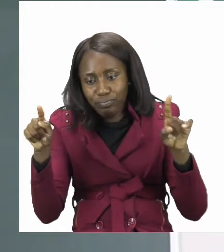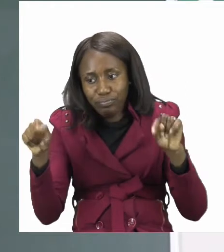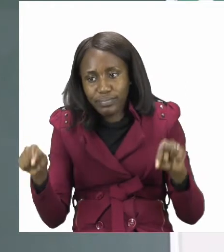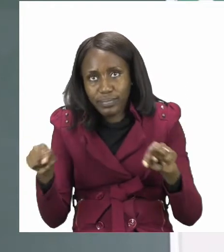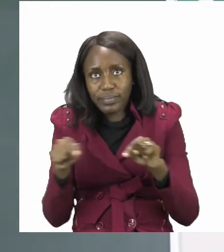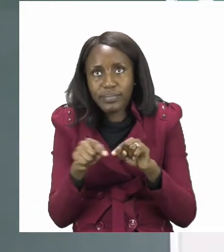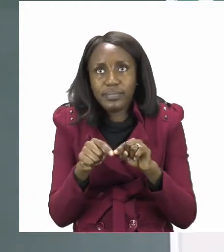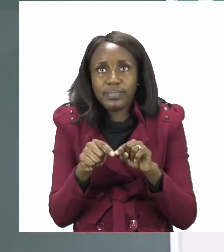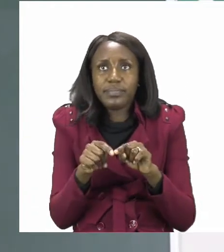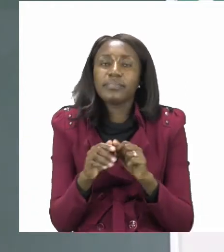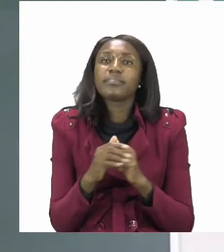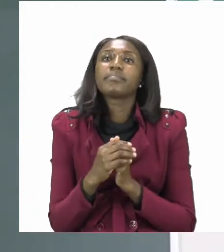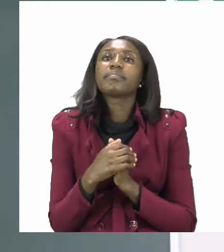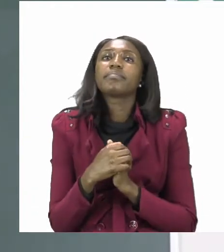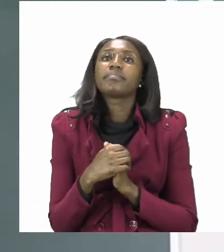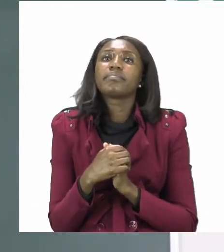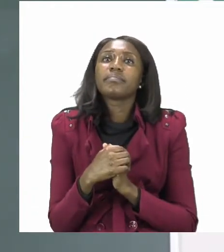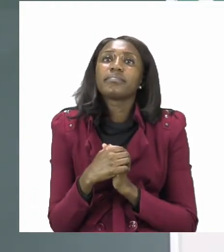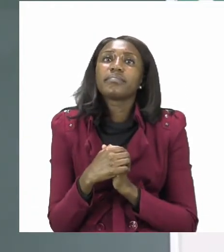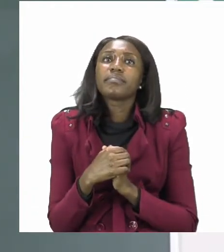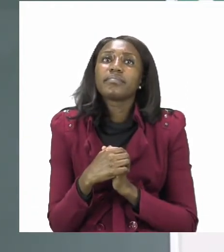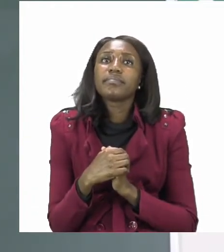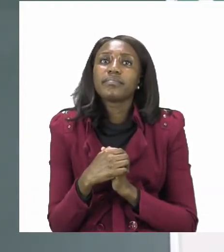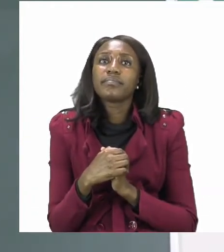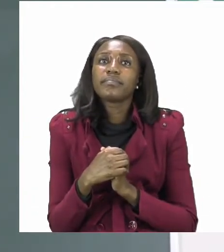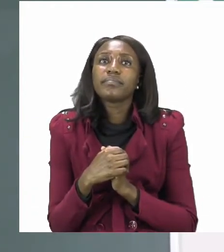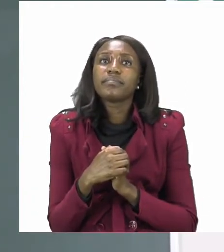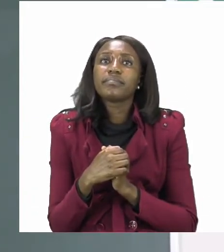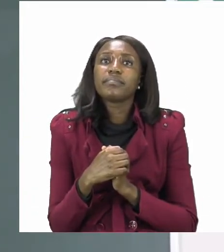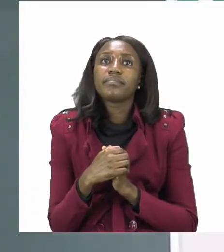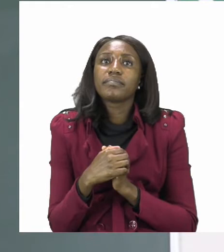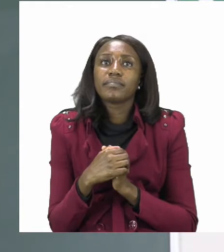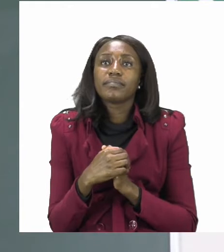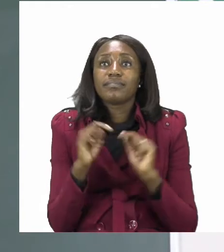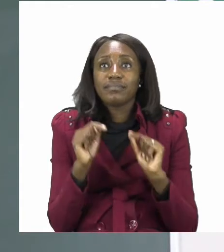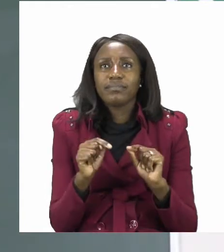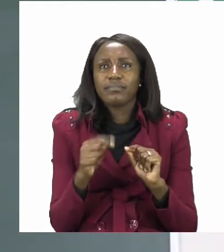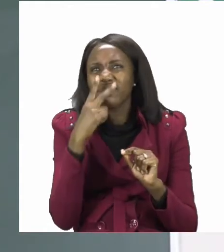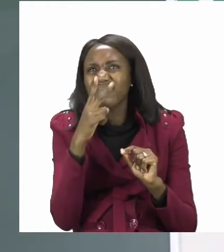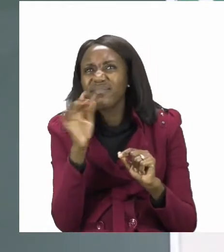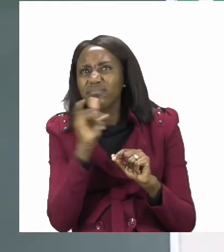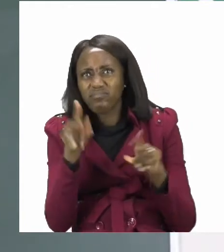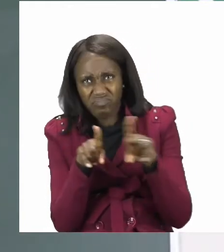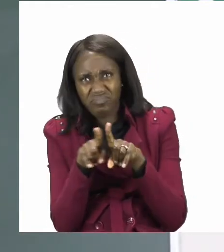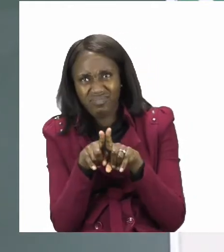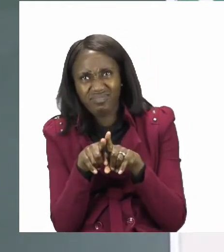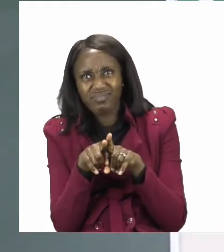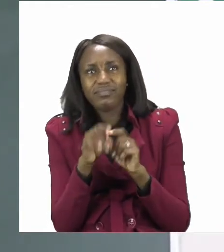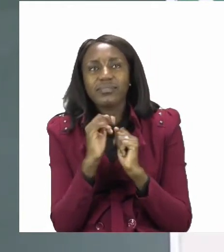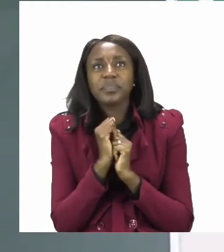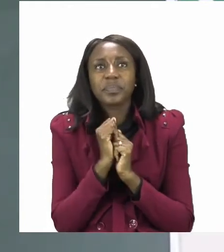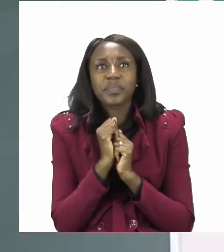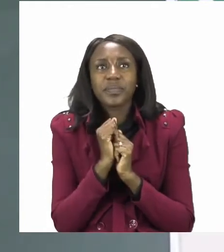a circle, and a rectangle. It's going to be our job to try and find their partners.